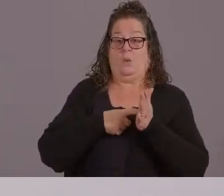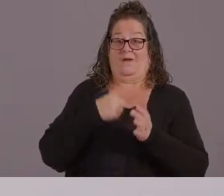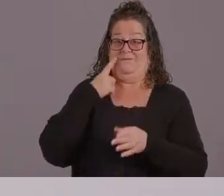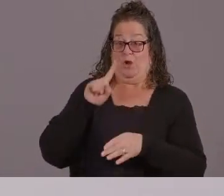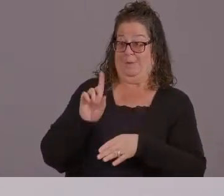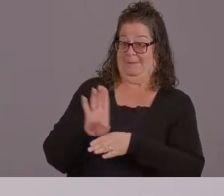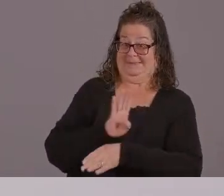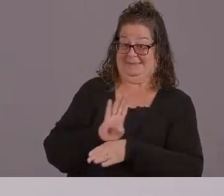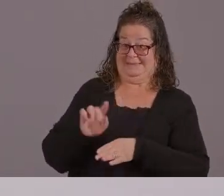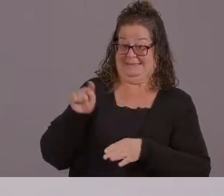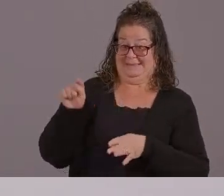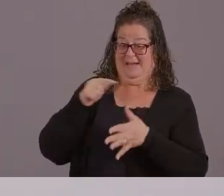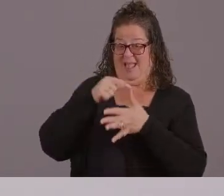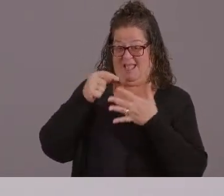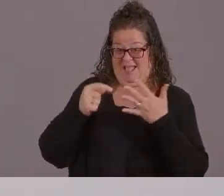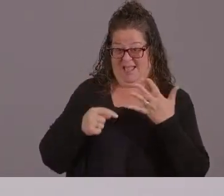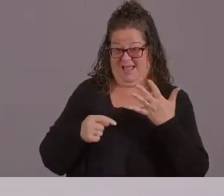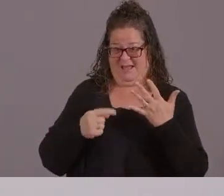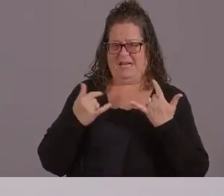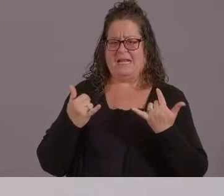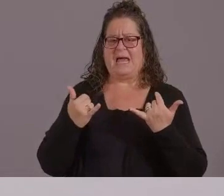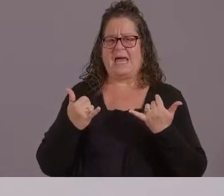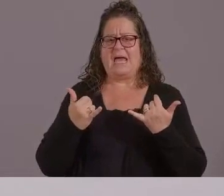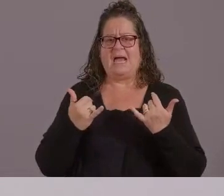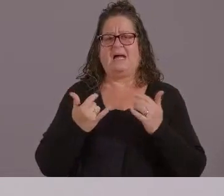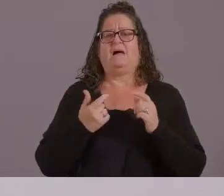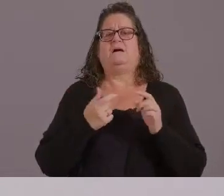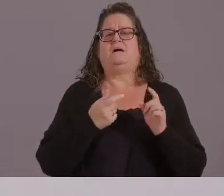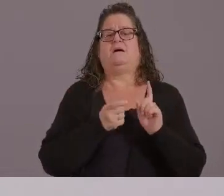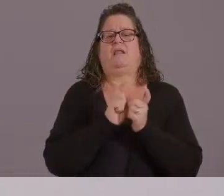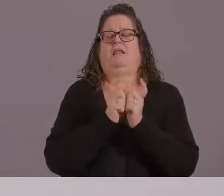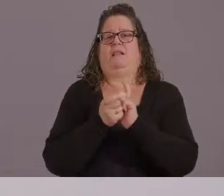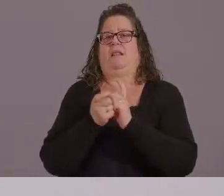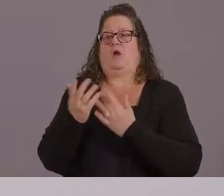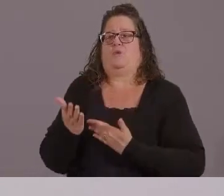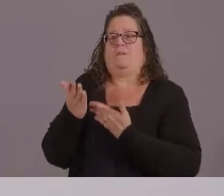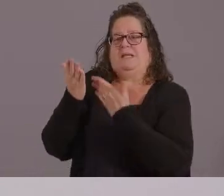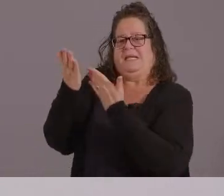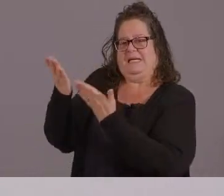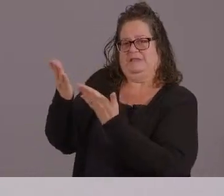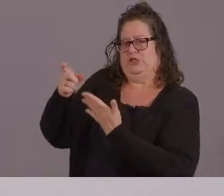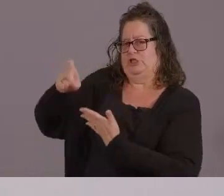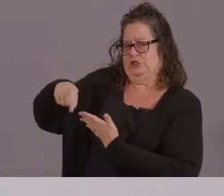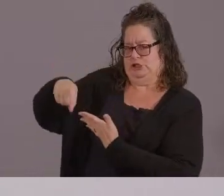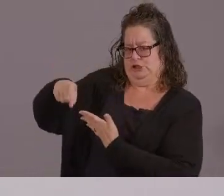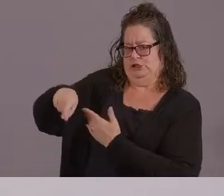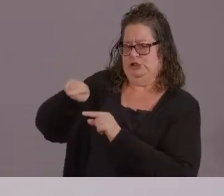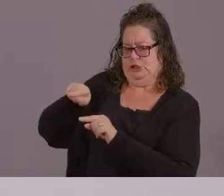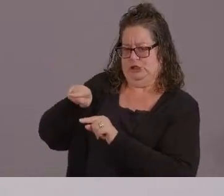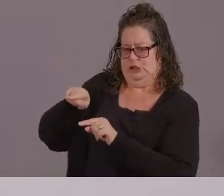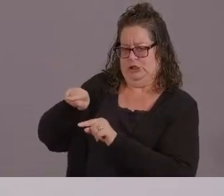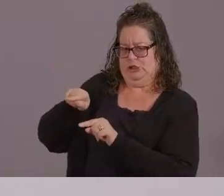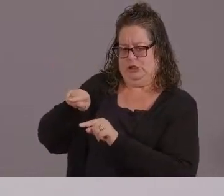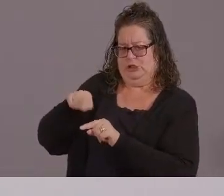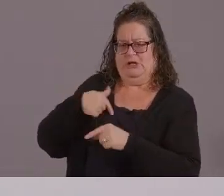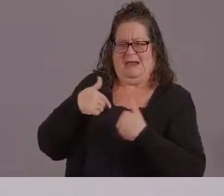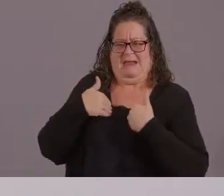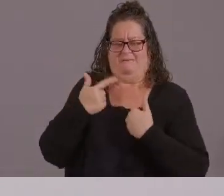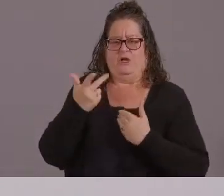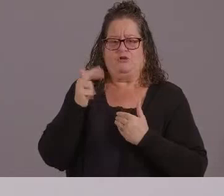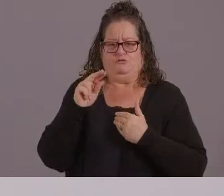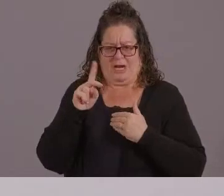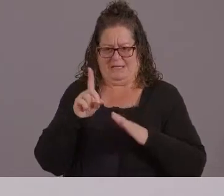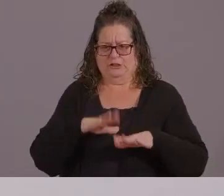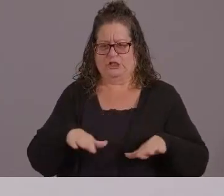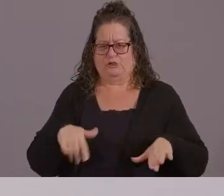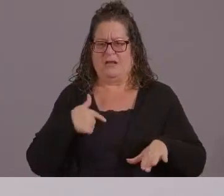recommendations. I have grandchildren. There are things I can require of them and say, if you don't, things will happen. Mm-hmm. If